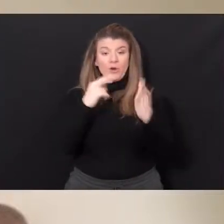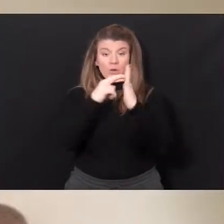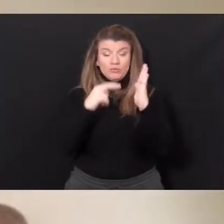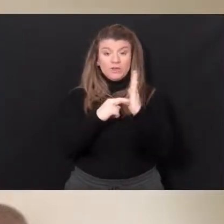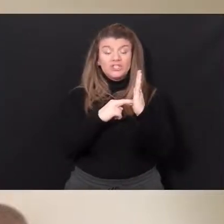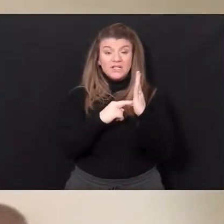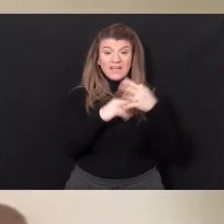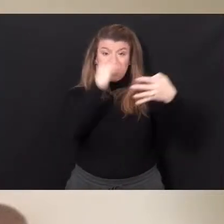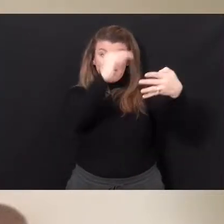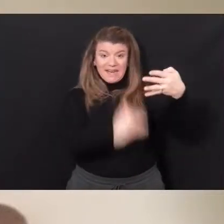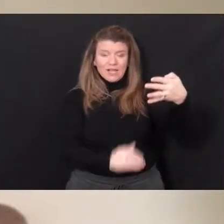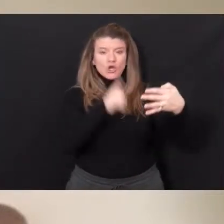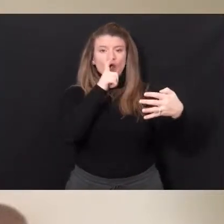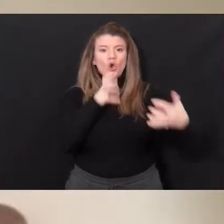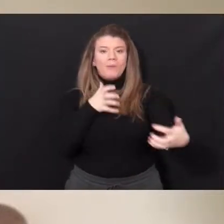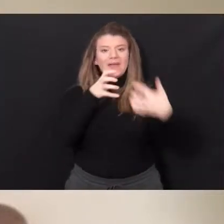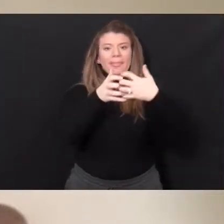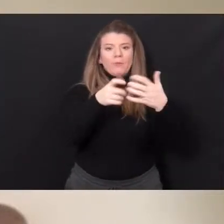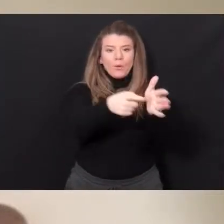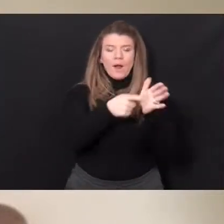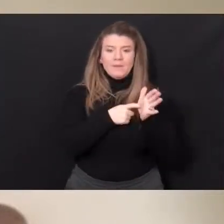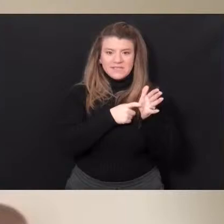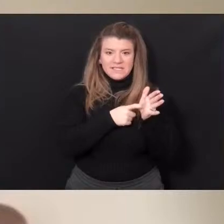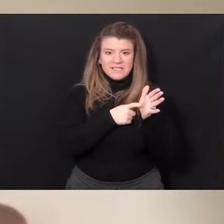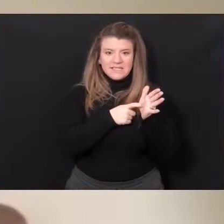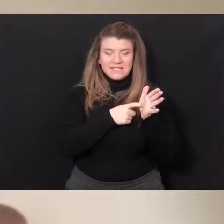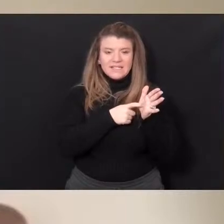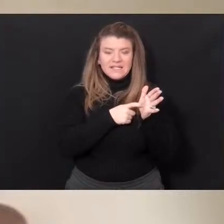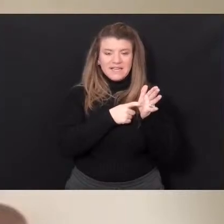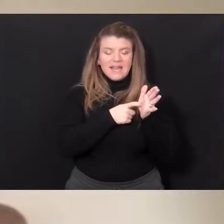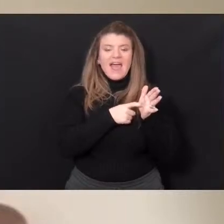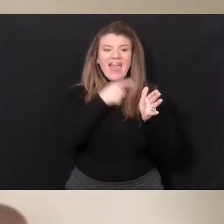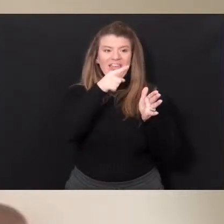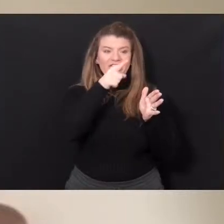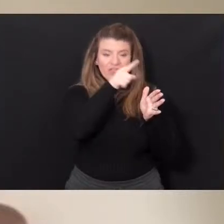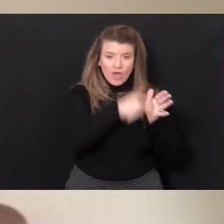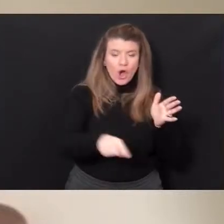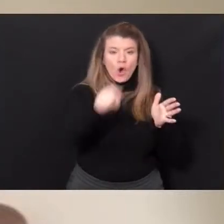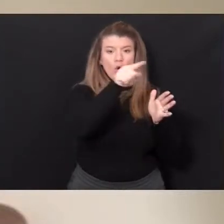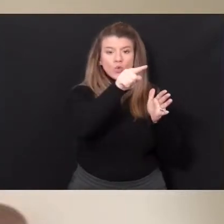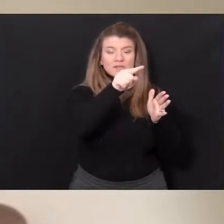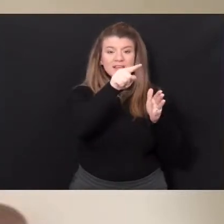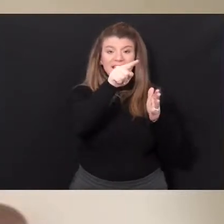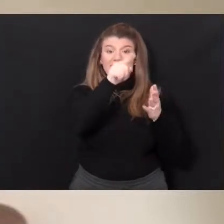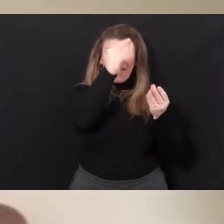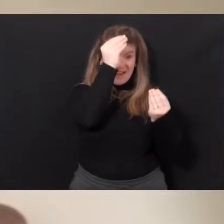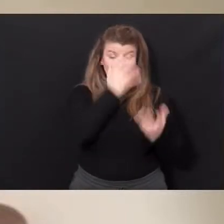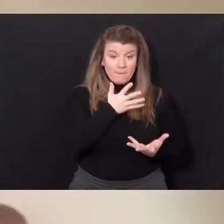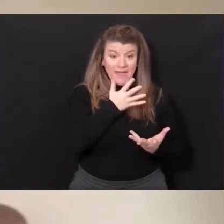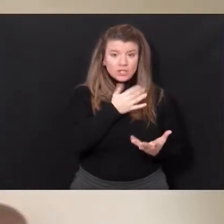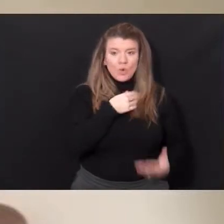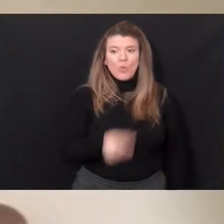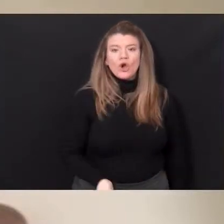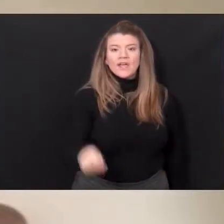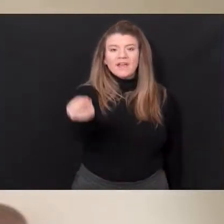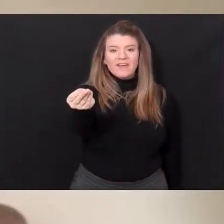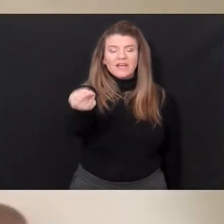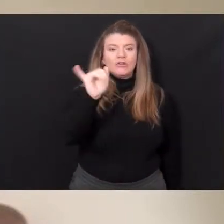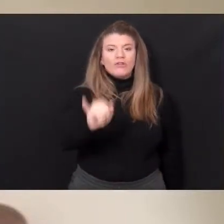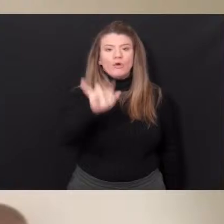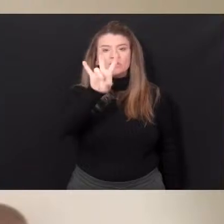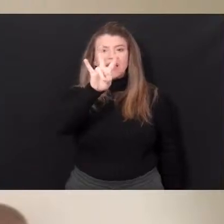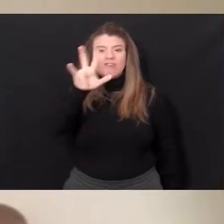list that meet those requirements, and then pushing that data to those